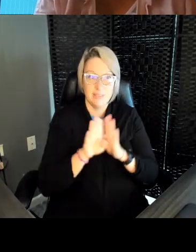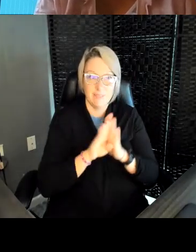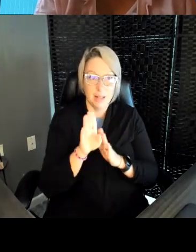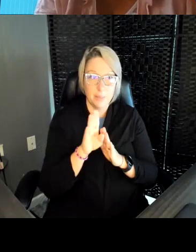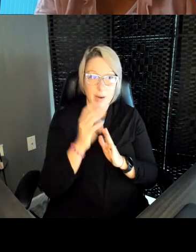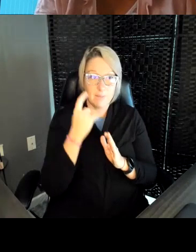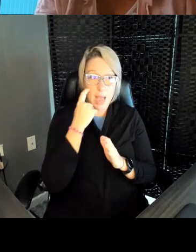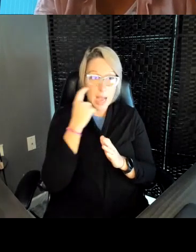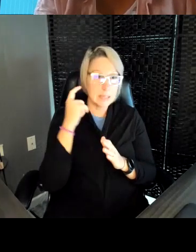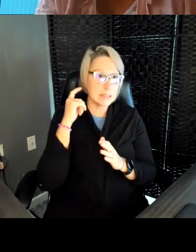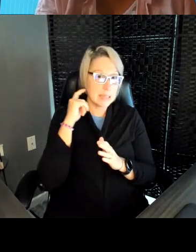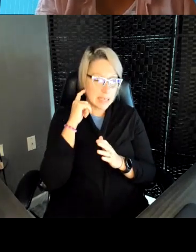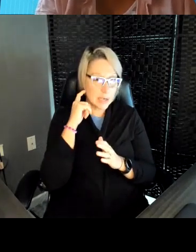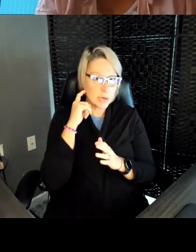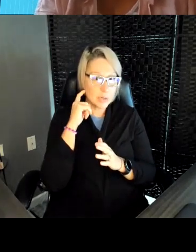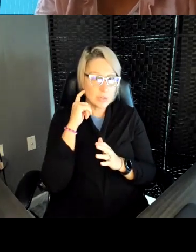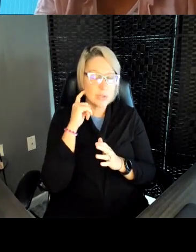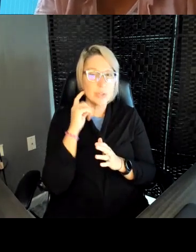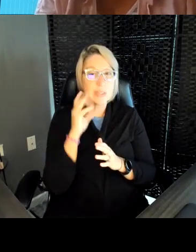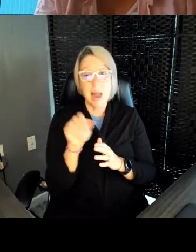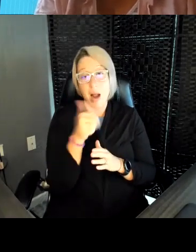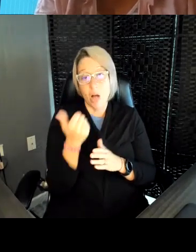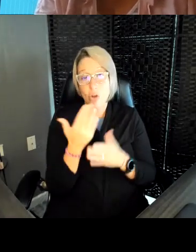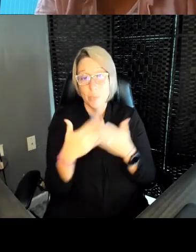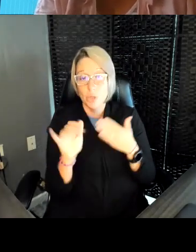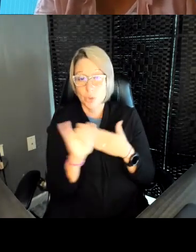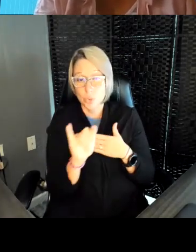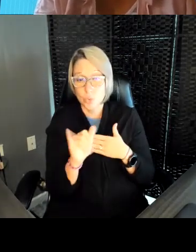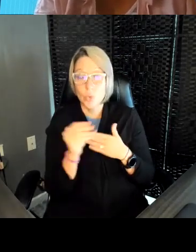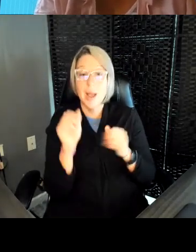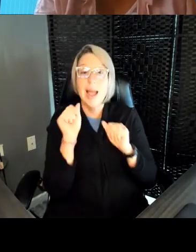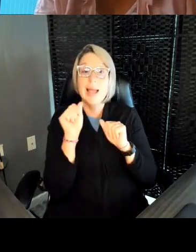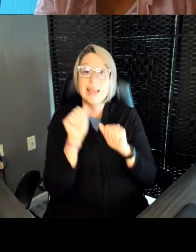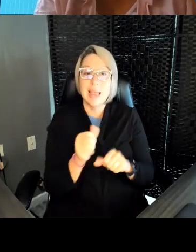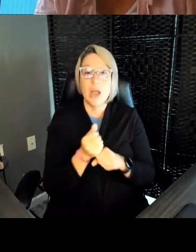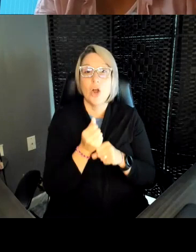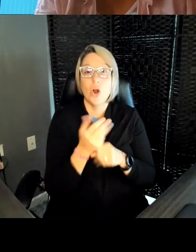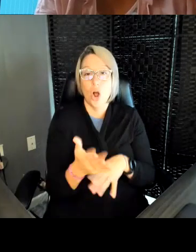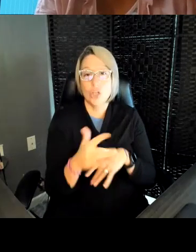ears, as well as other parts. It also can trigger prematurity, which is going to be another thing